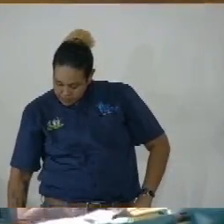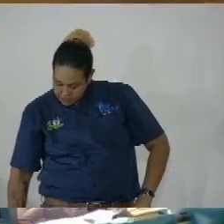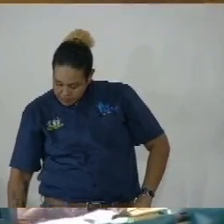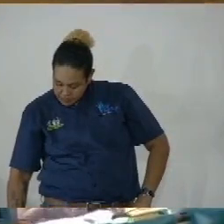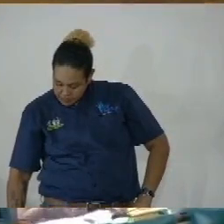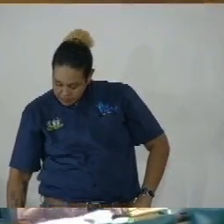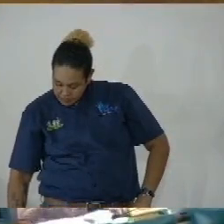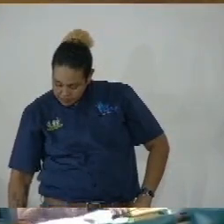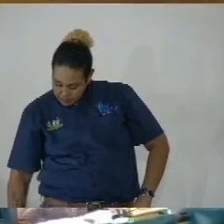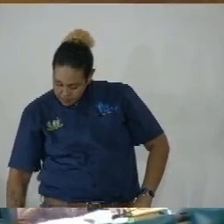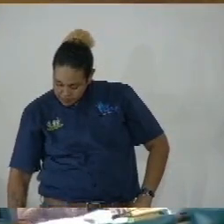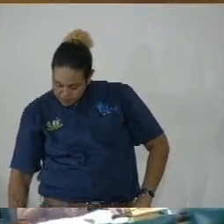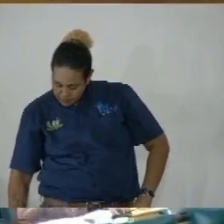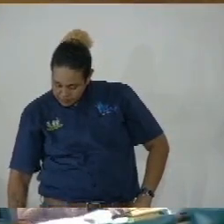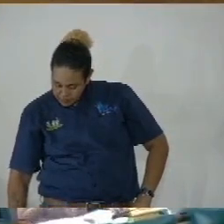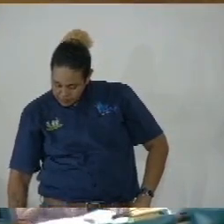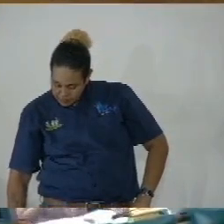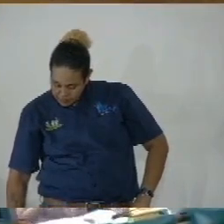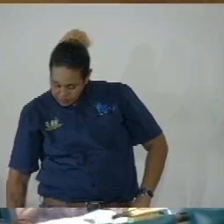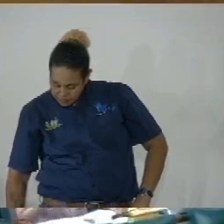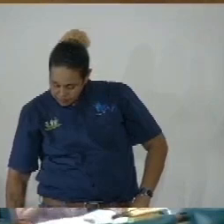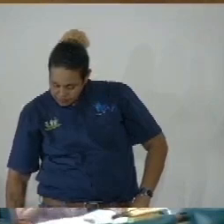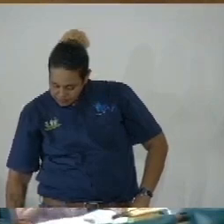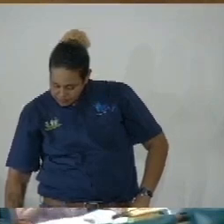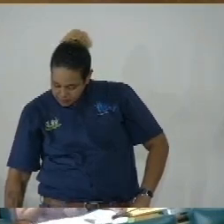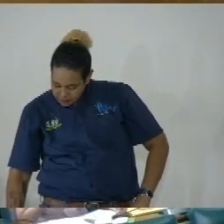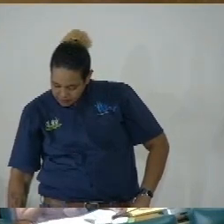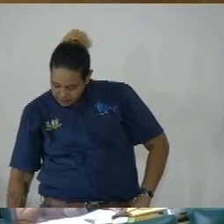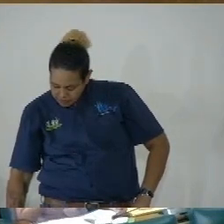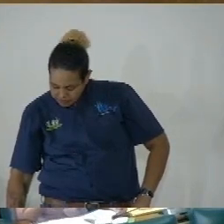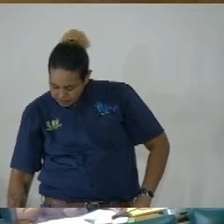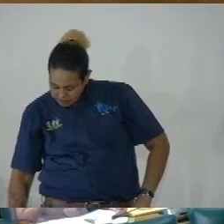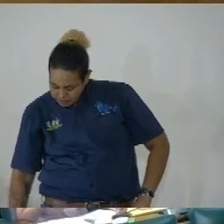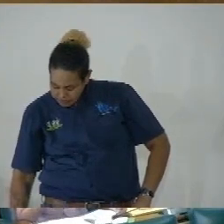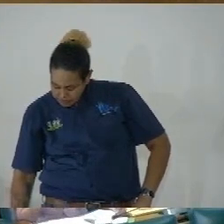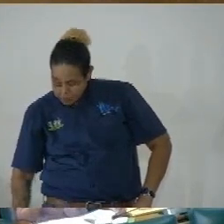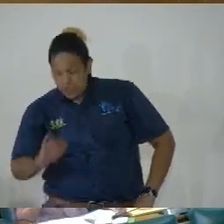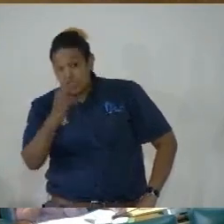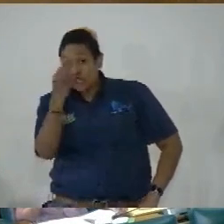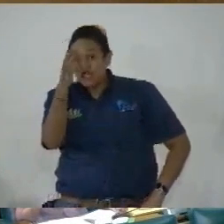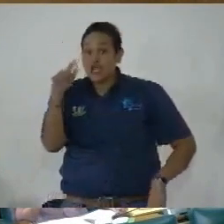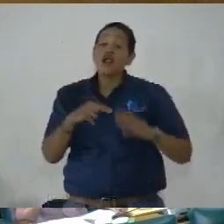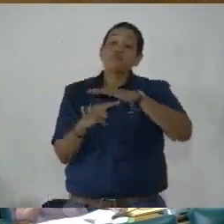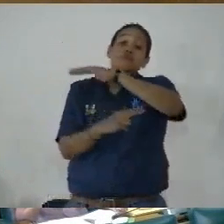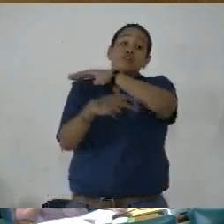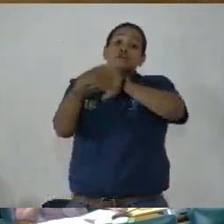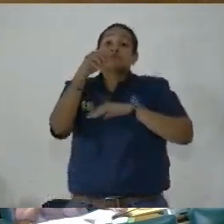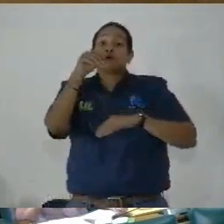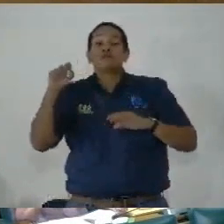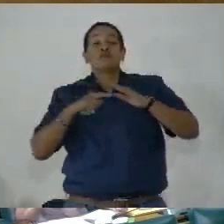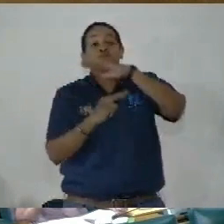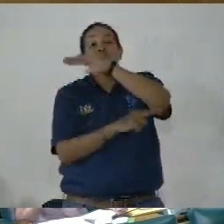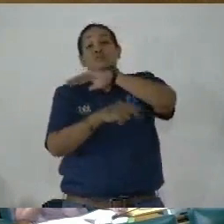We also have in St. James, John's Hall Bridge, Patos Bridge, Black Chute Bridge, Crooked Spring,